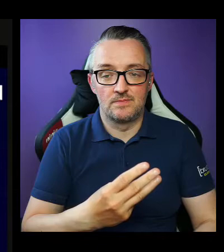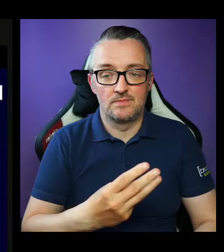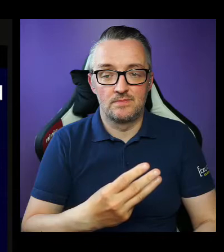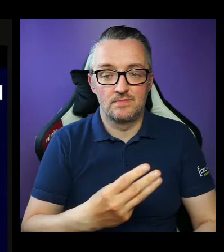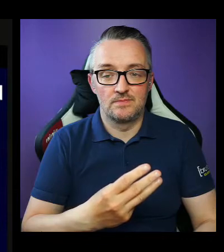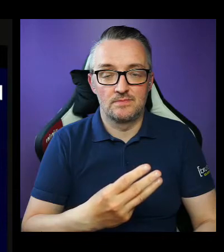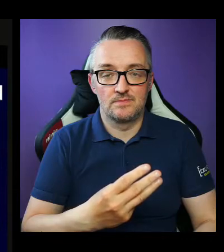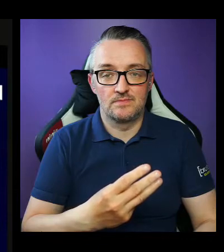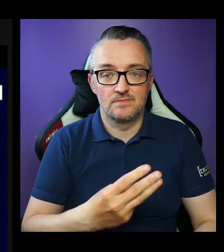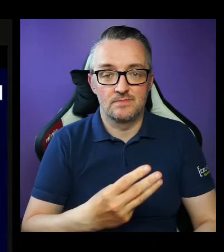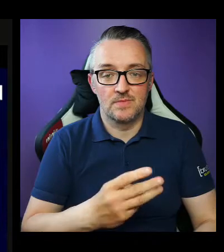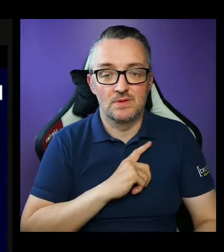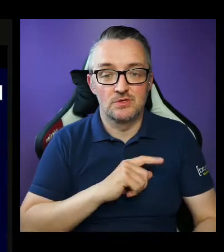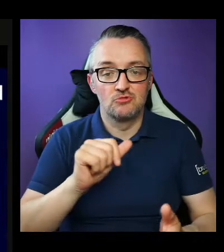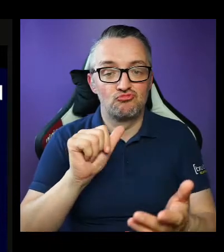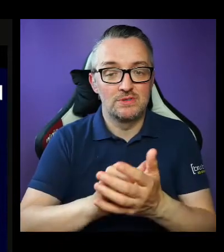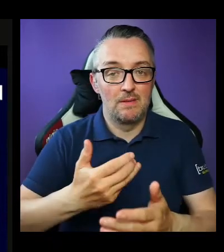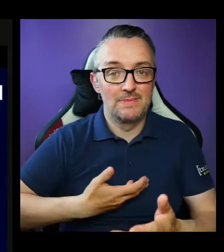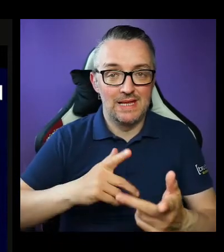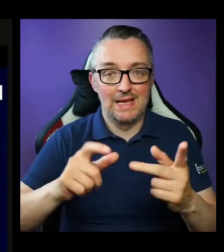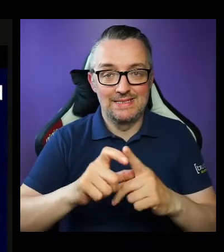right business ID